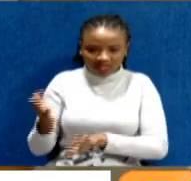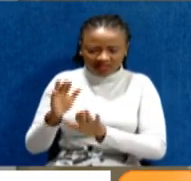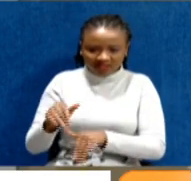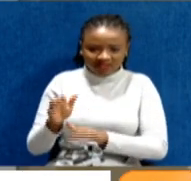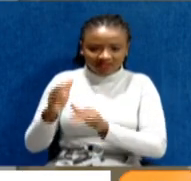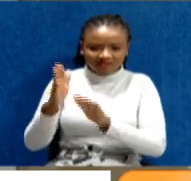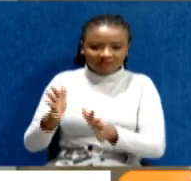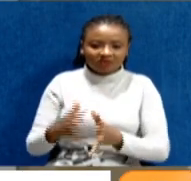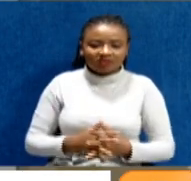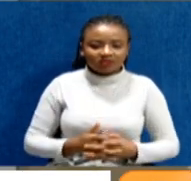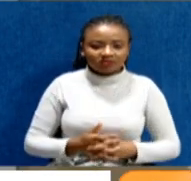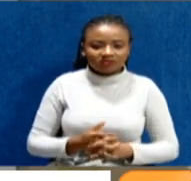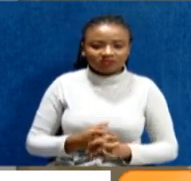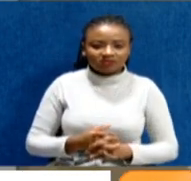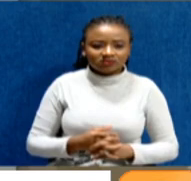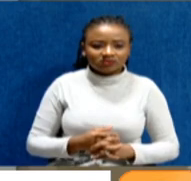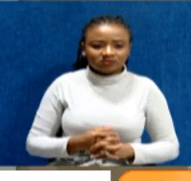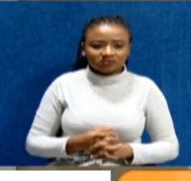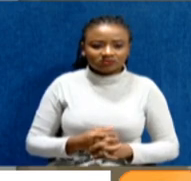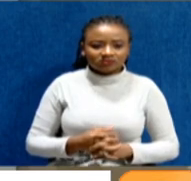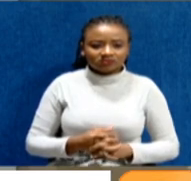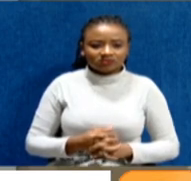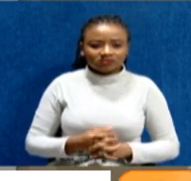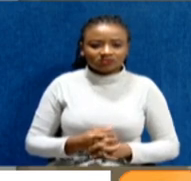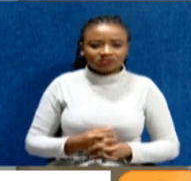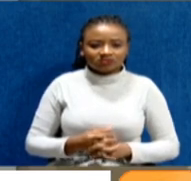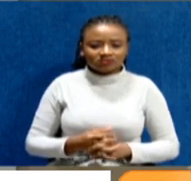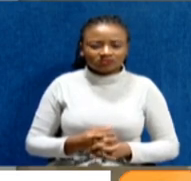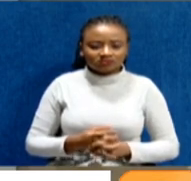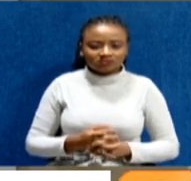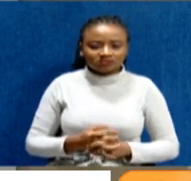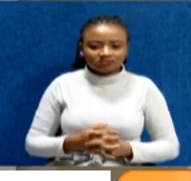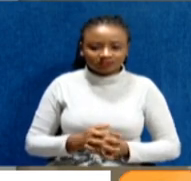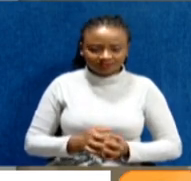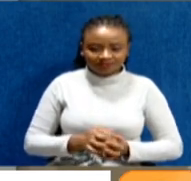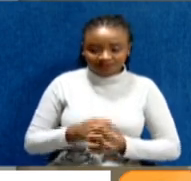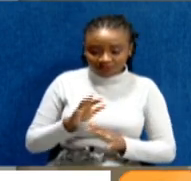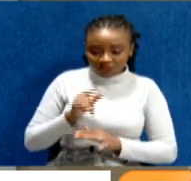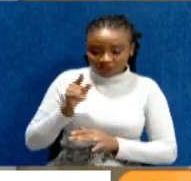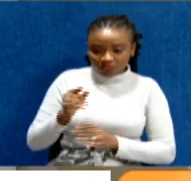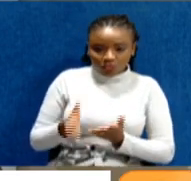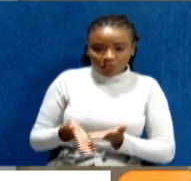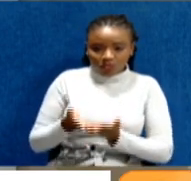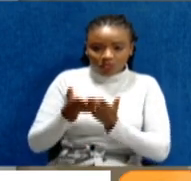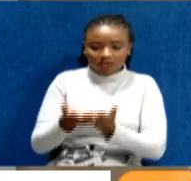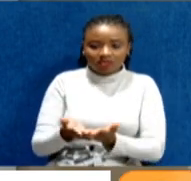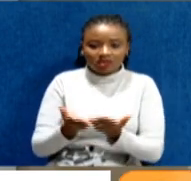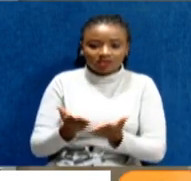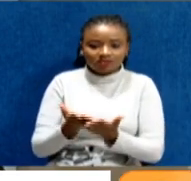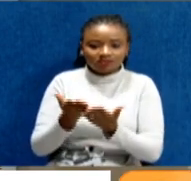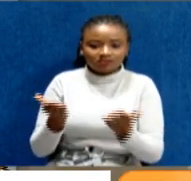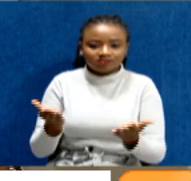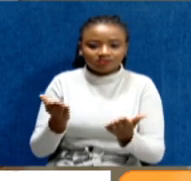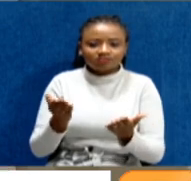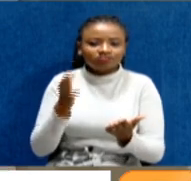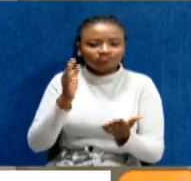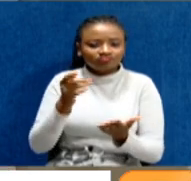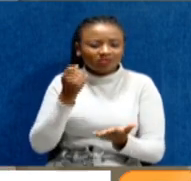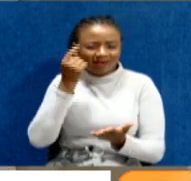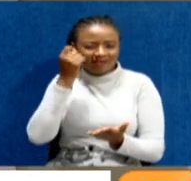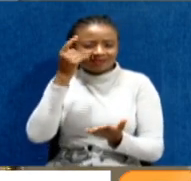a chain of people. And I think that is going to help a lot in sensitizing the farmers to understand